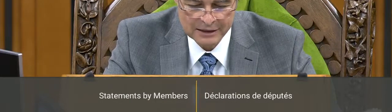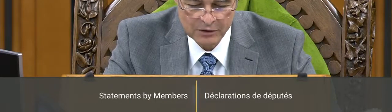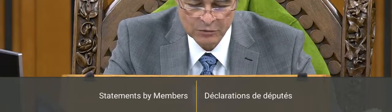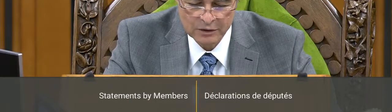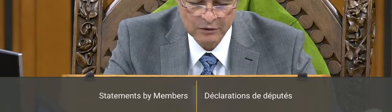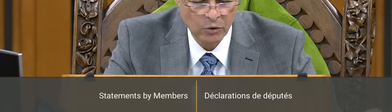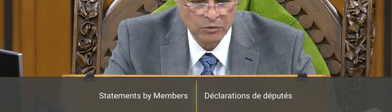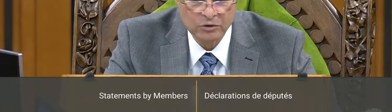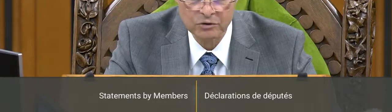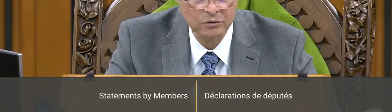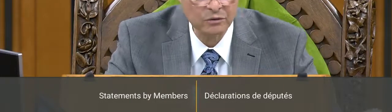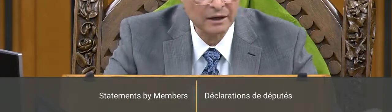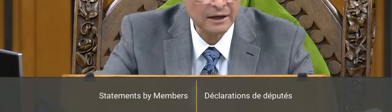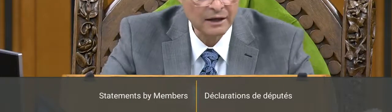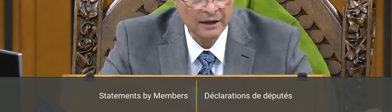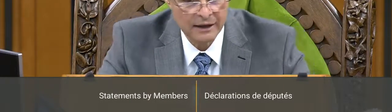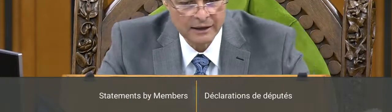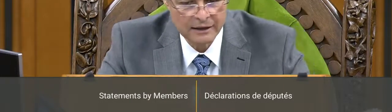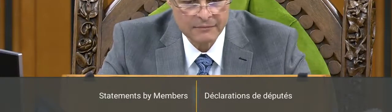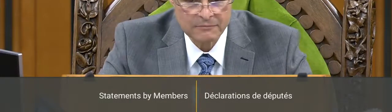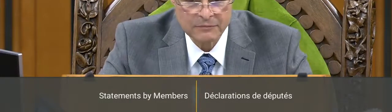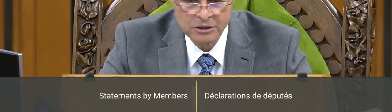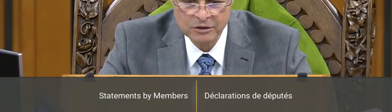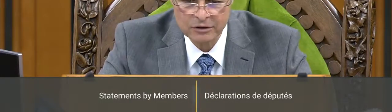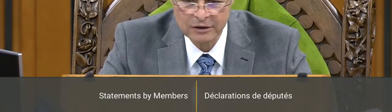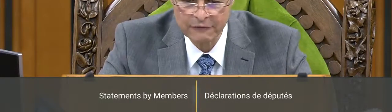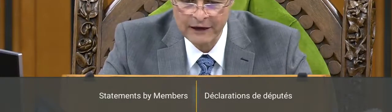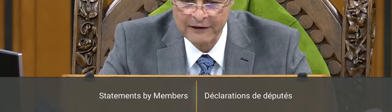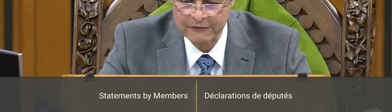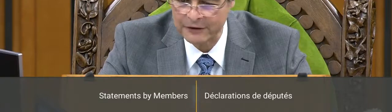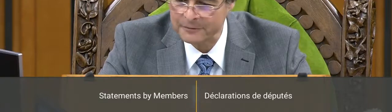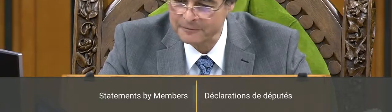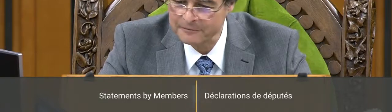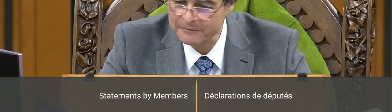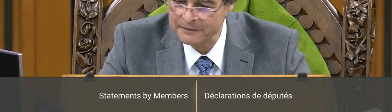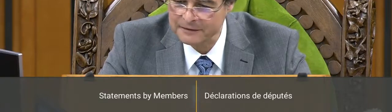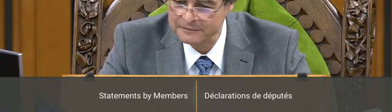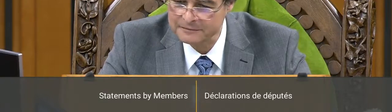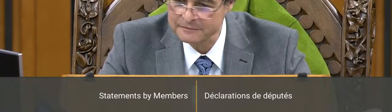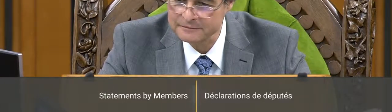statement will go to Mr. Lefebvre.